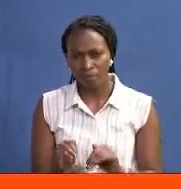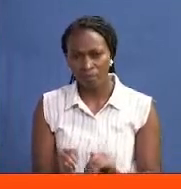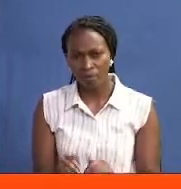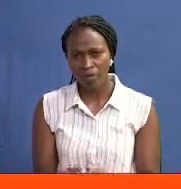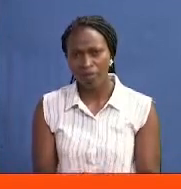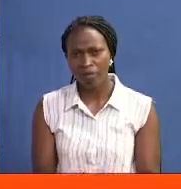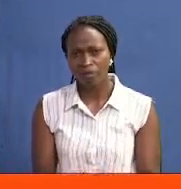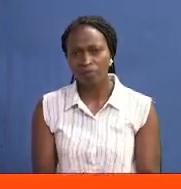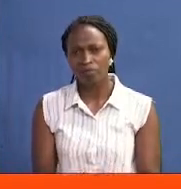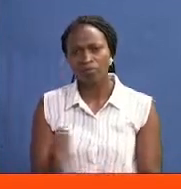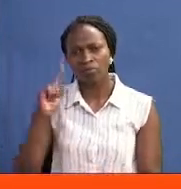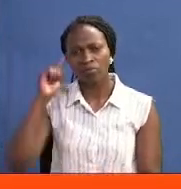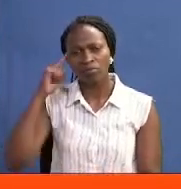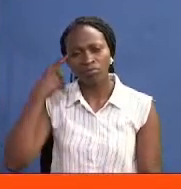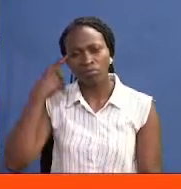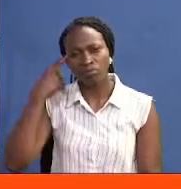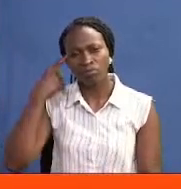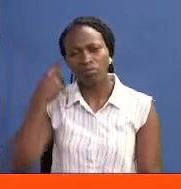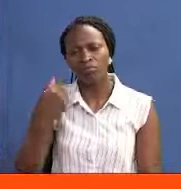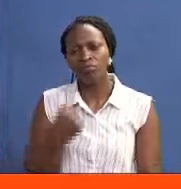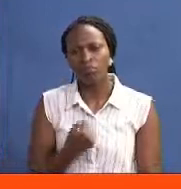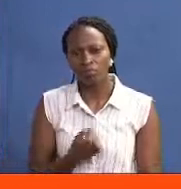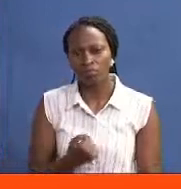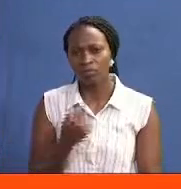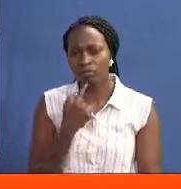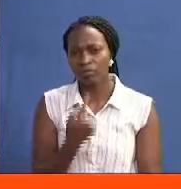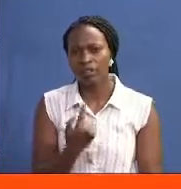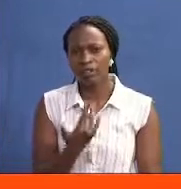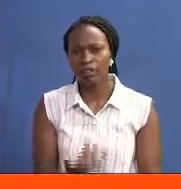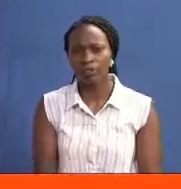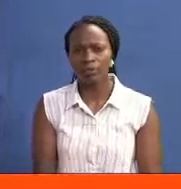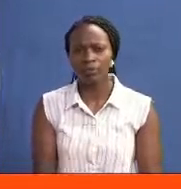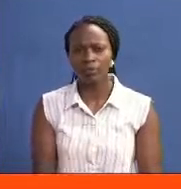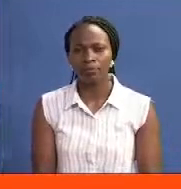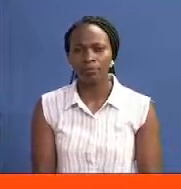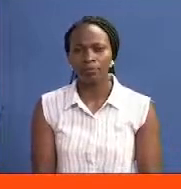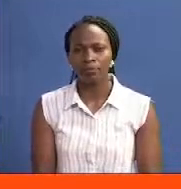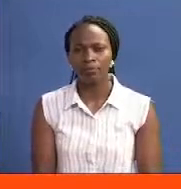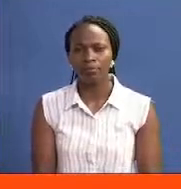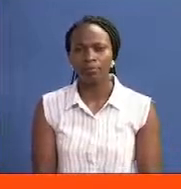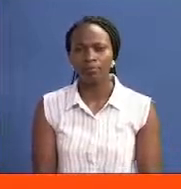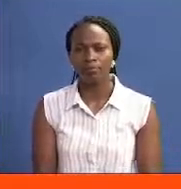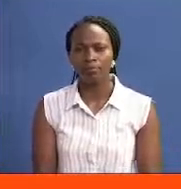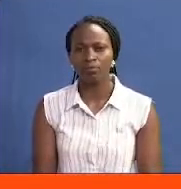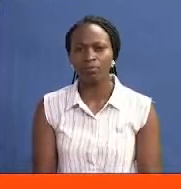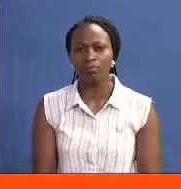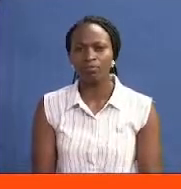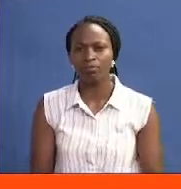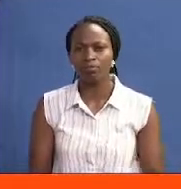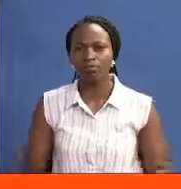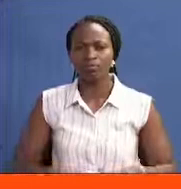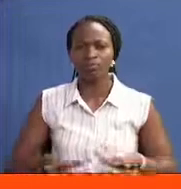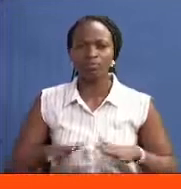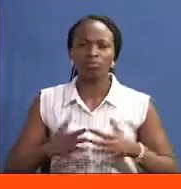media. I think that is what I can say. And like using your words, like the floodgates are open,